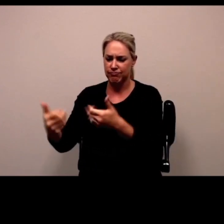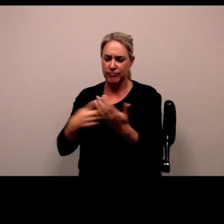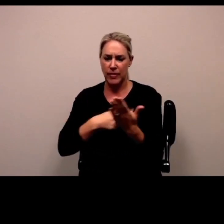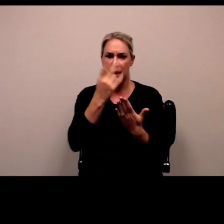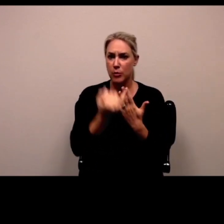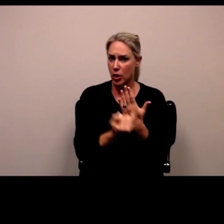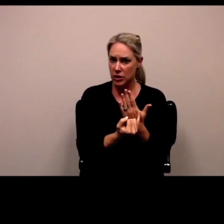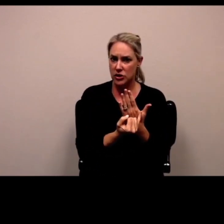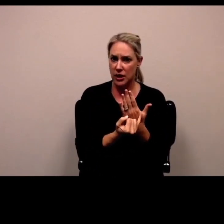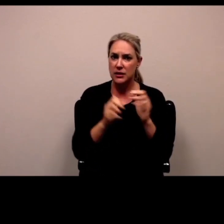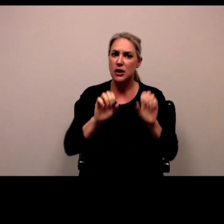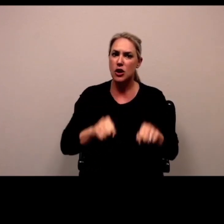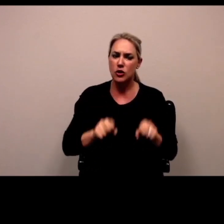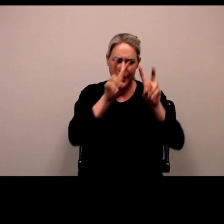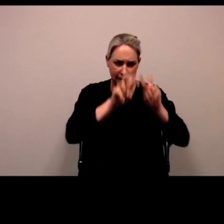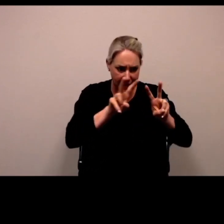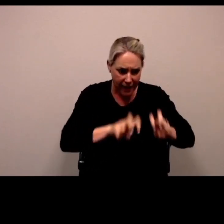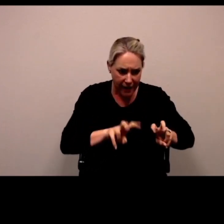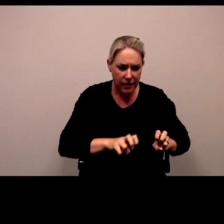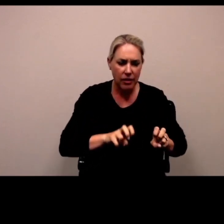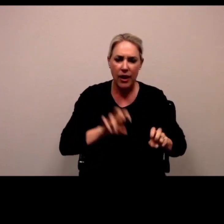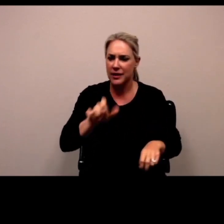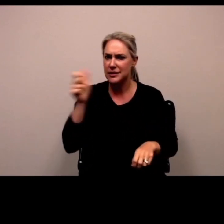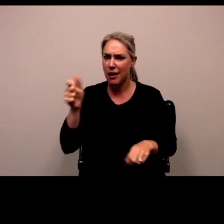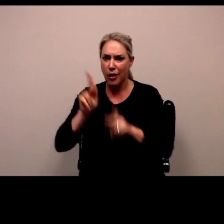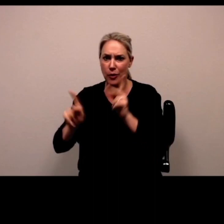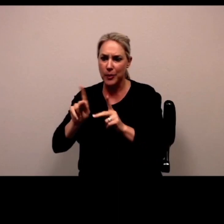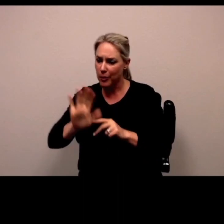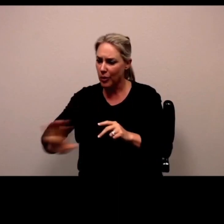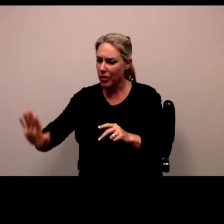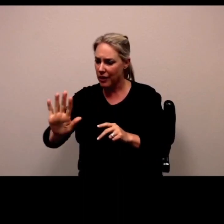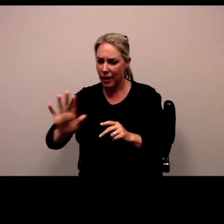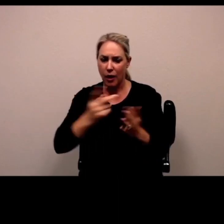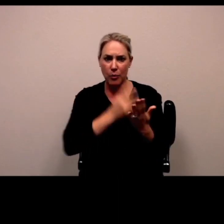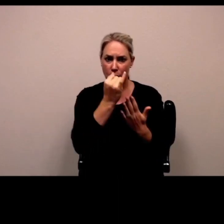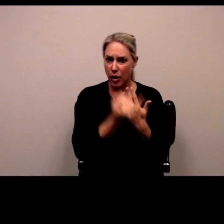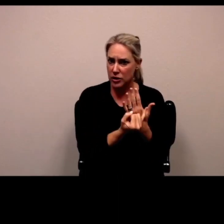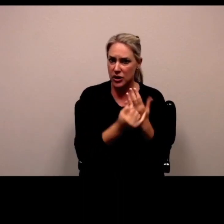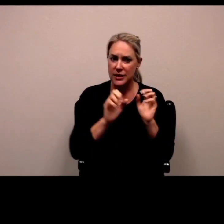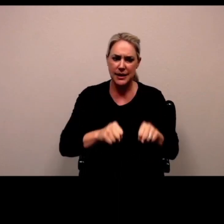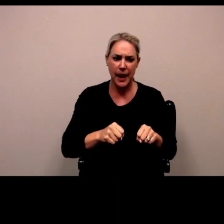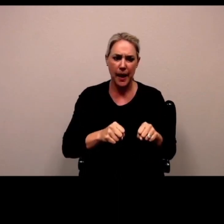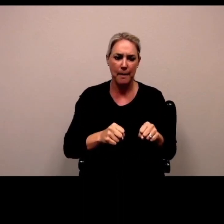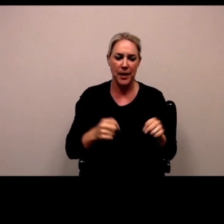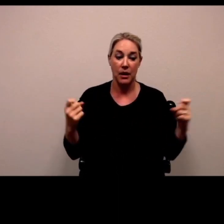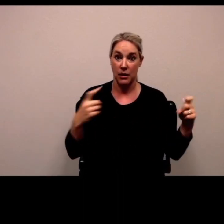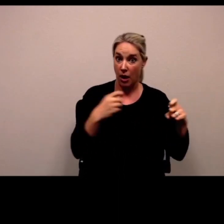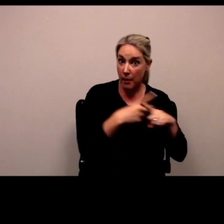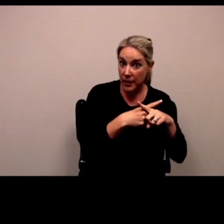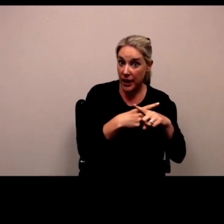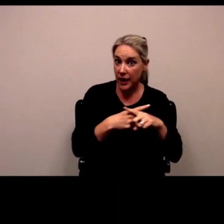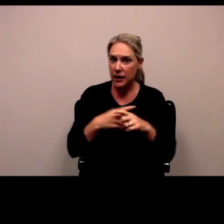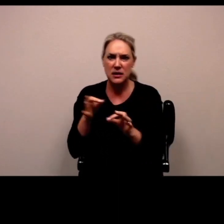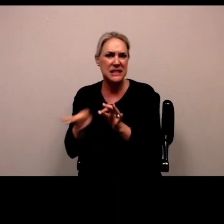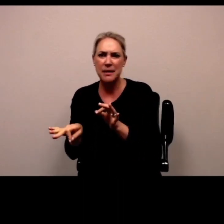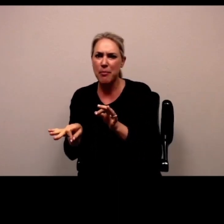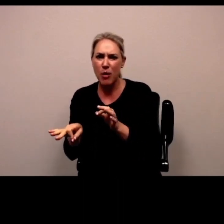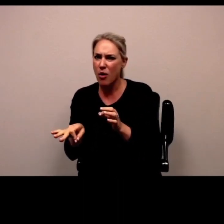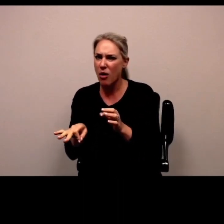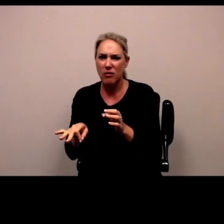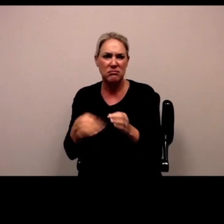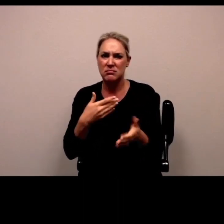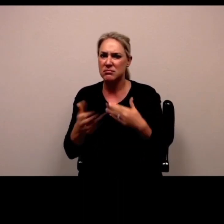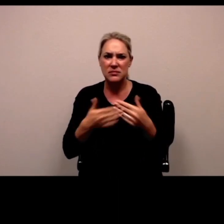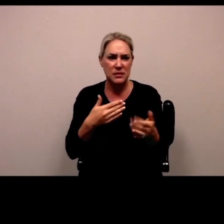the projects can, like I said, be very simple or very complex. There's nothing wrong with unpacking a project as a part of your